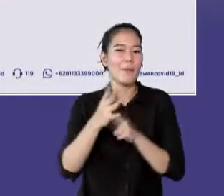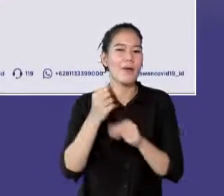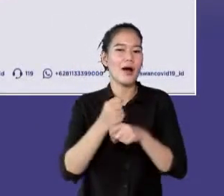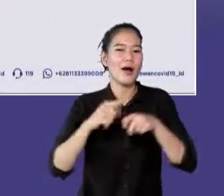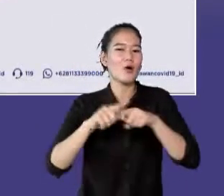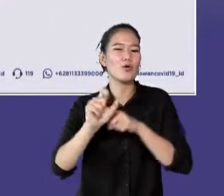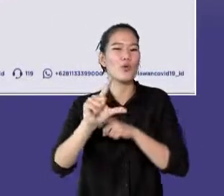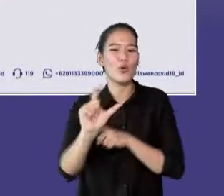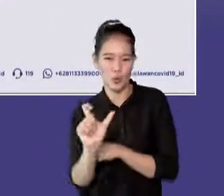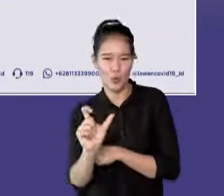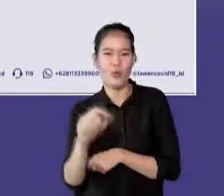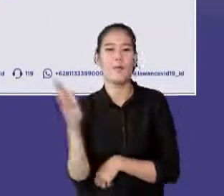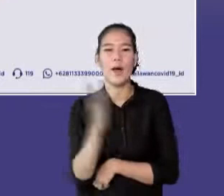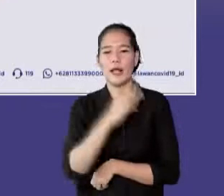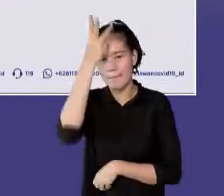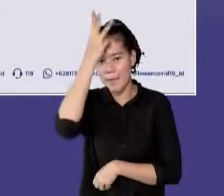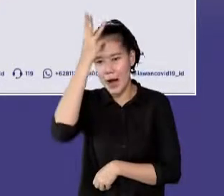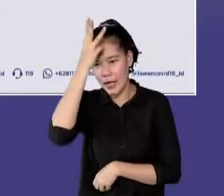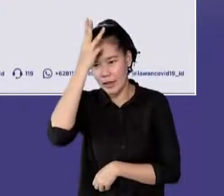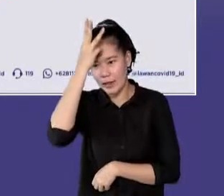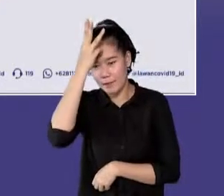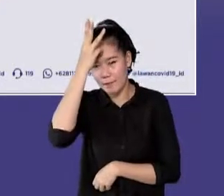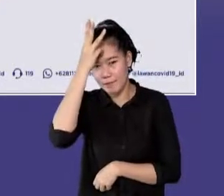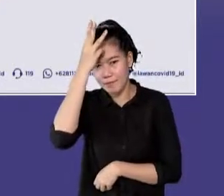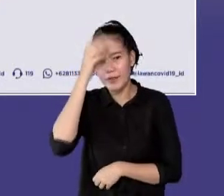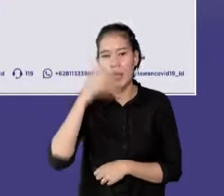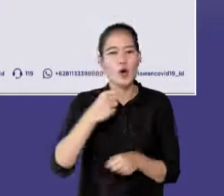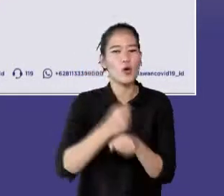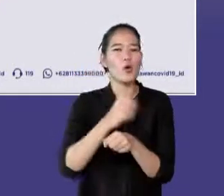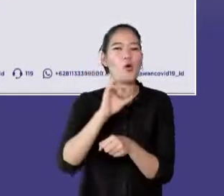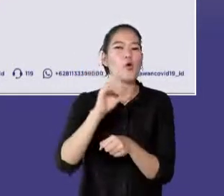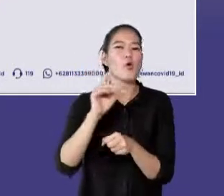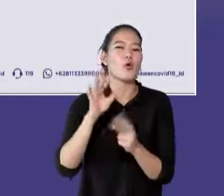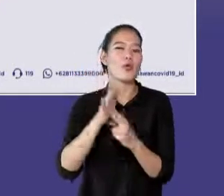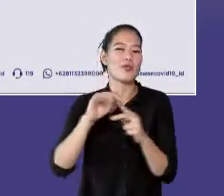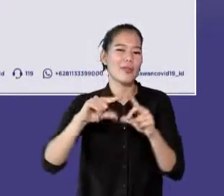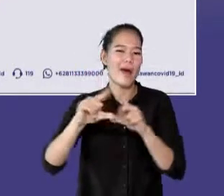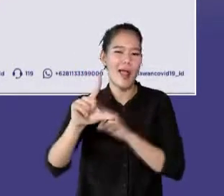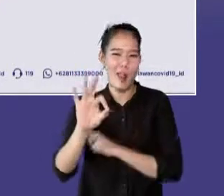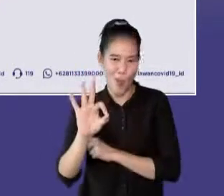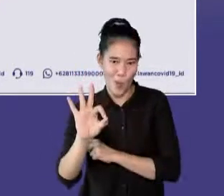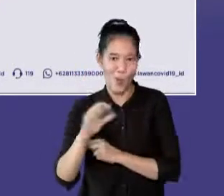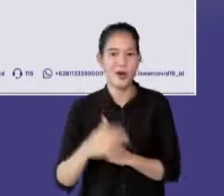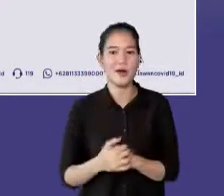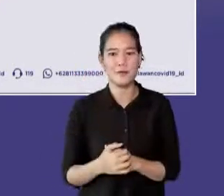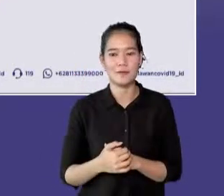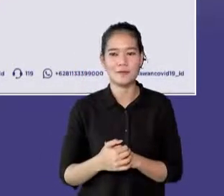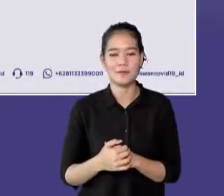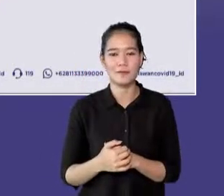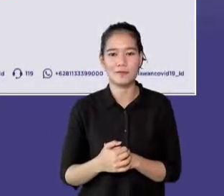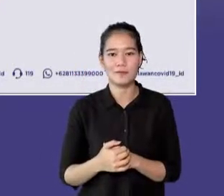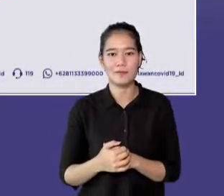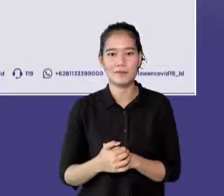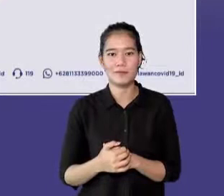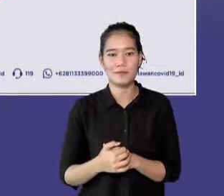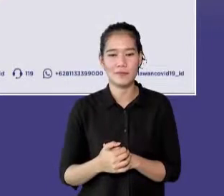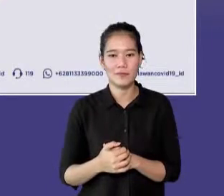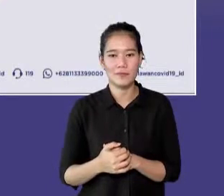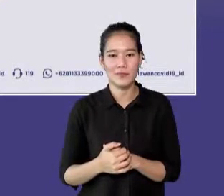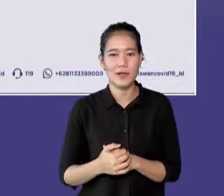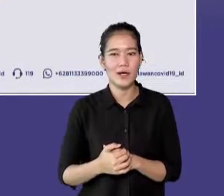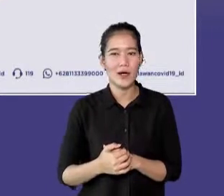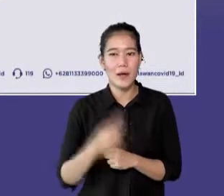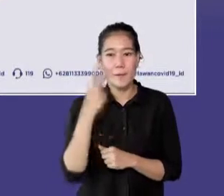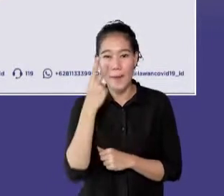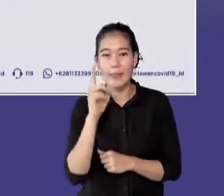West Kalimantan, Southeast Sulawesi, and Gorontalo province. The existence of these